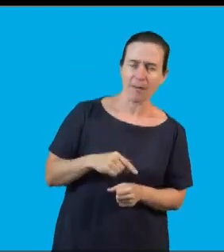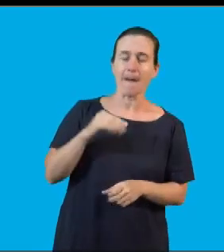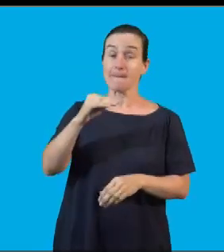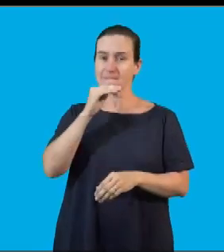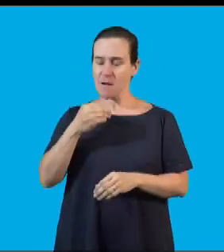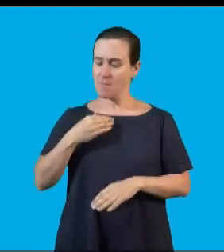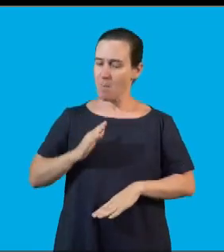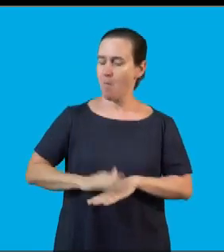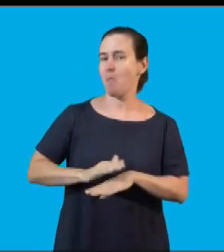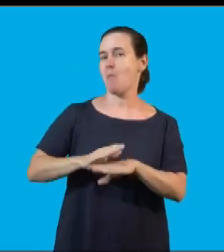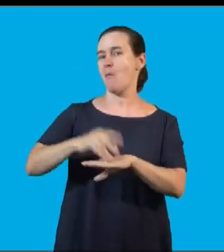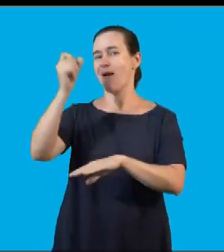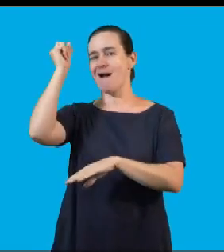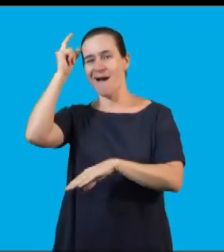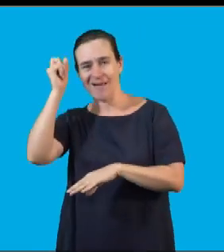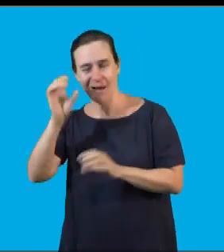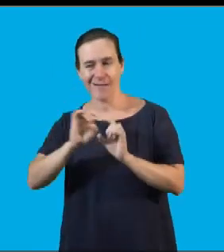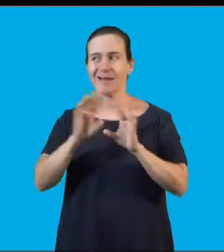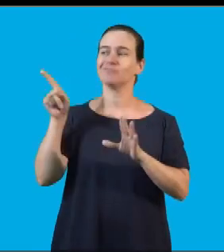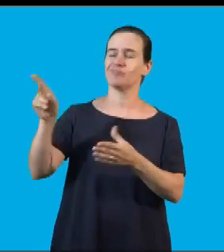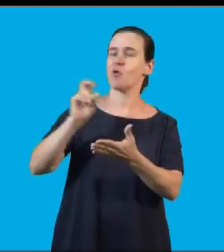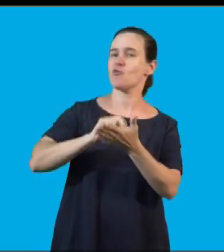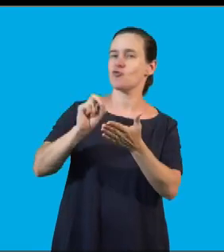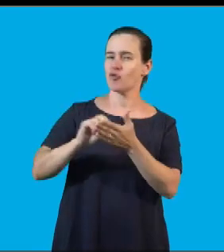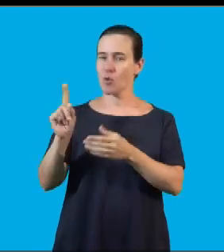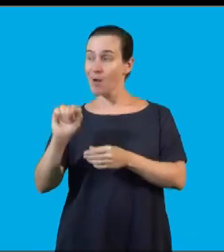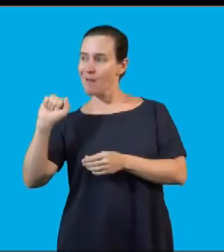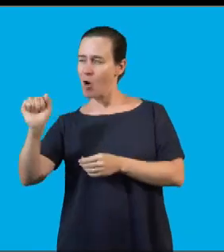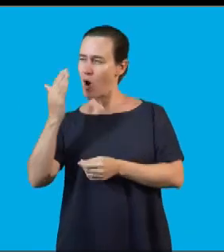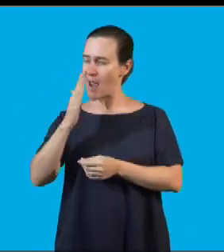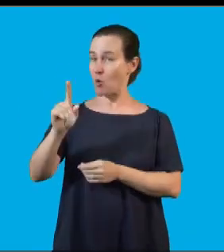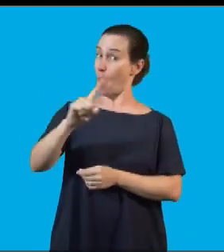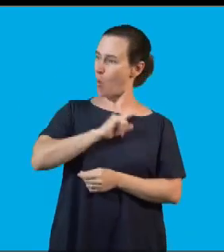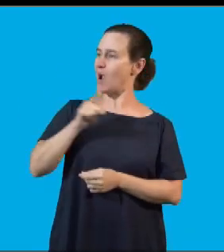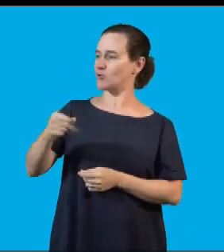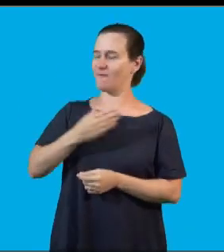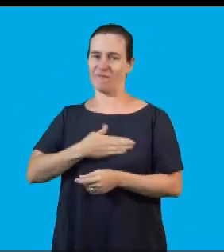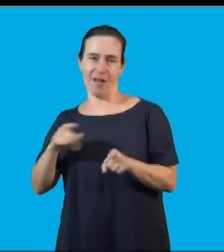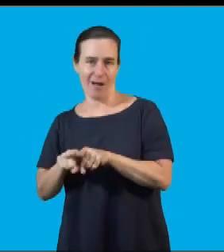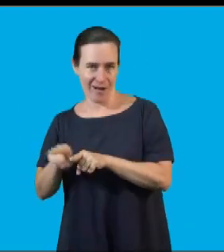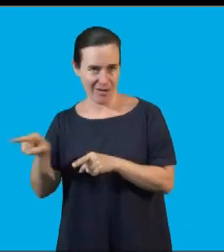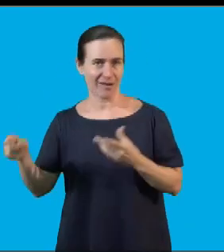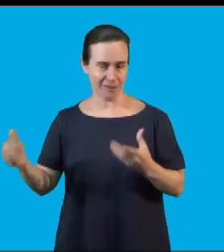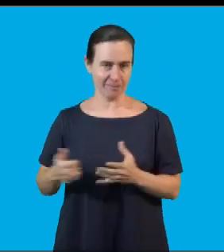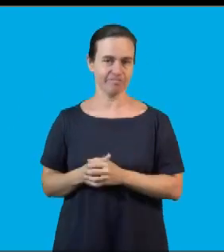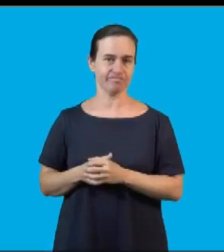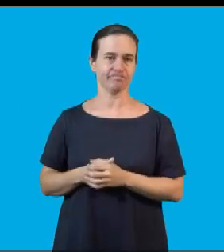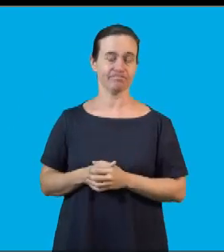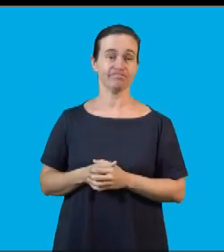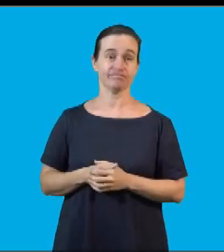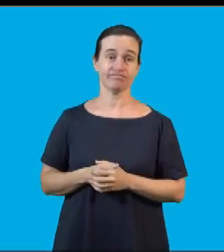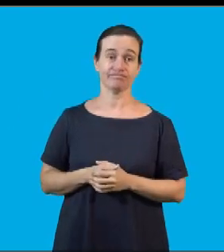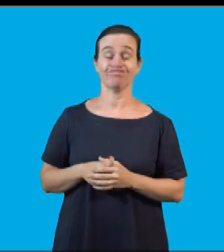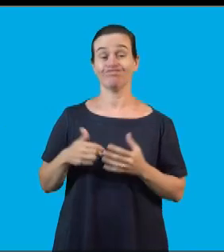to greater clarity. So we're stating why she feels persuasive and what she wants to persuade the reader